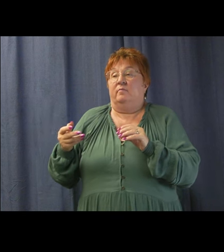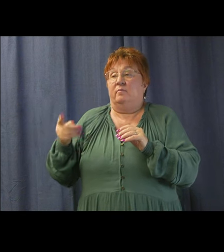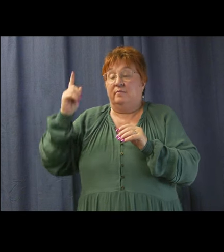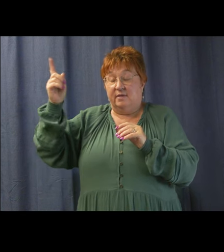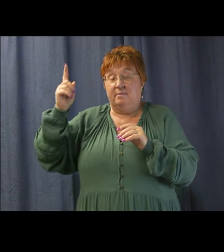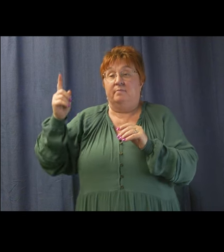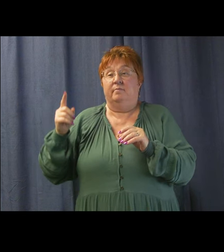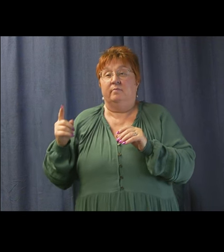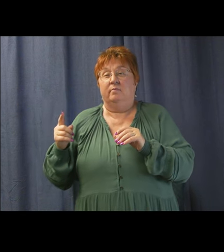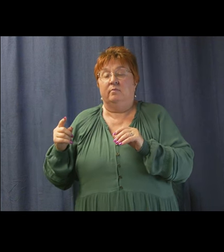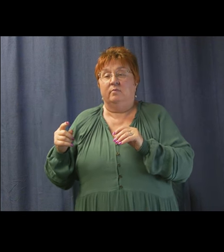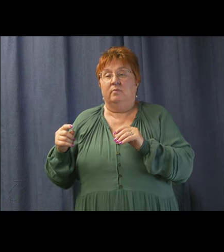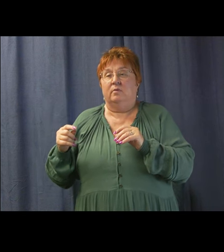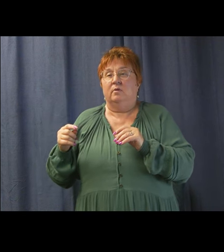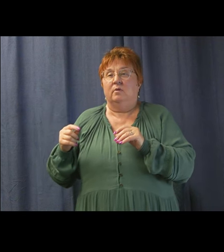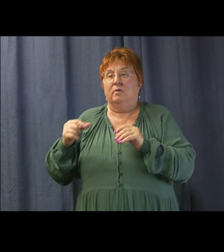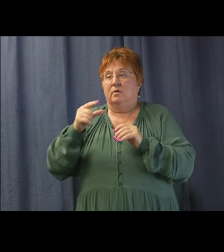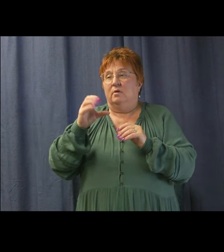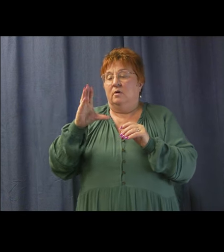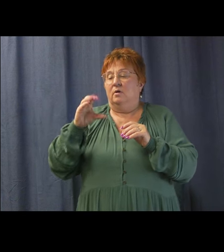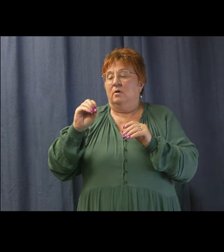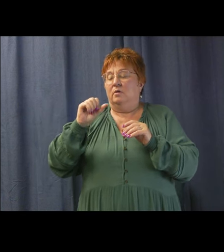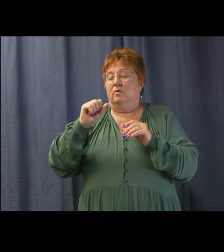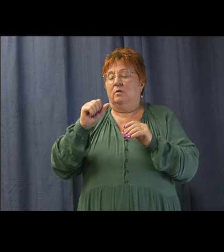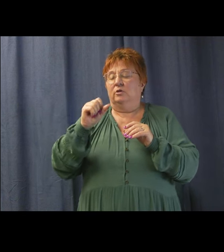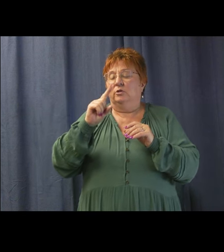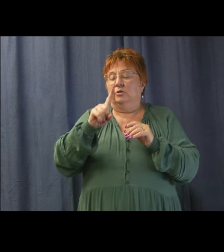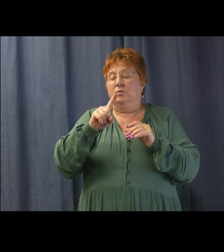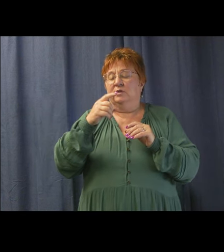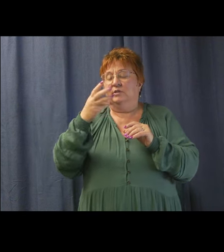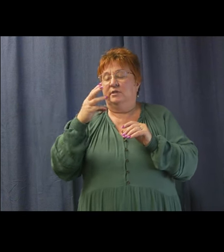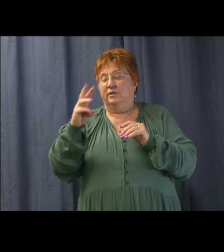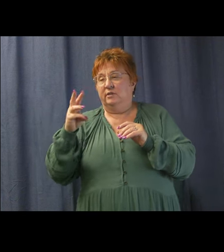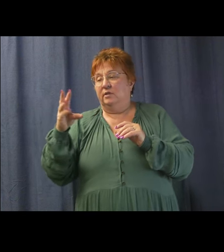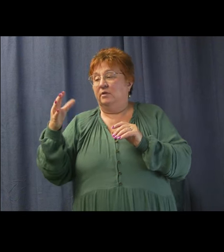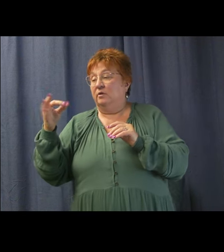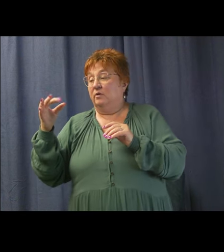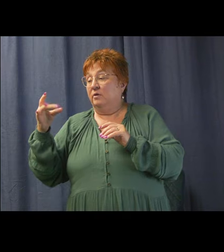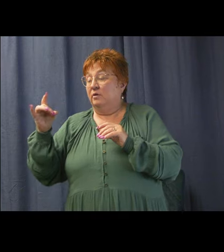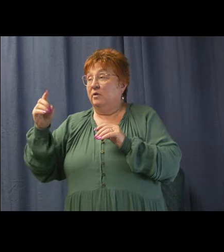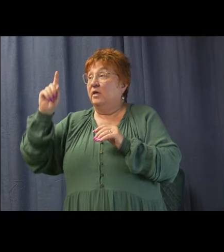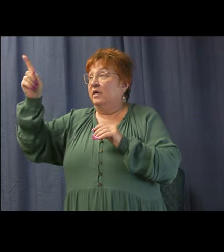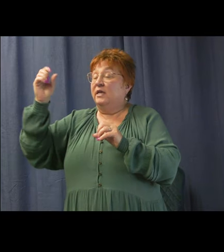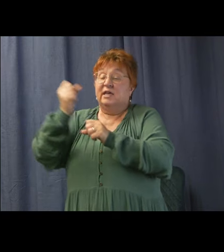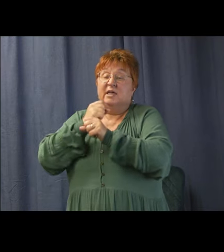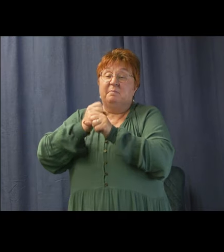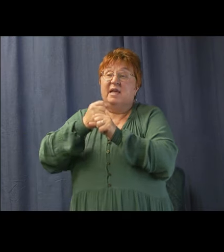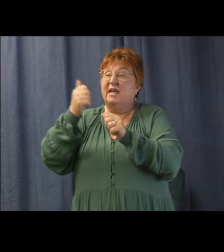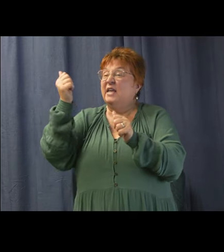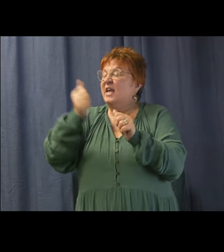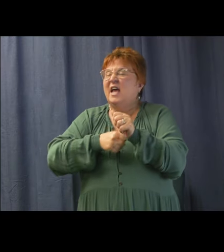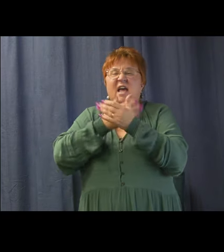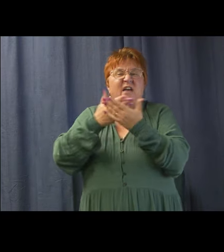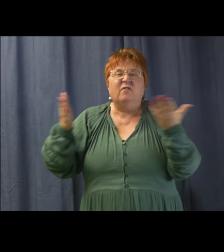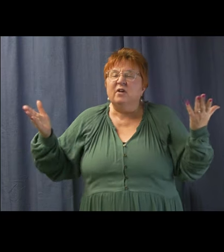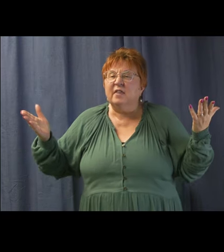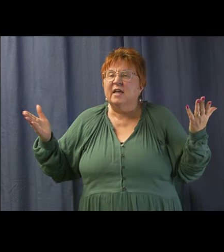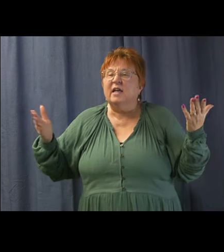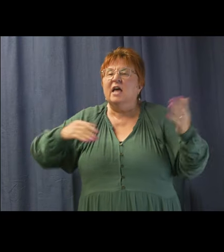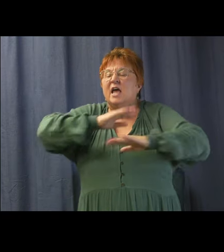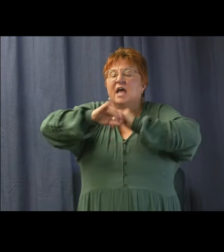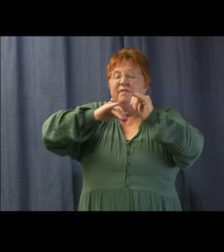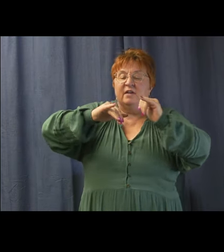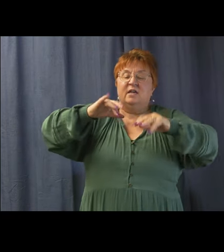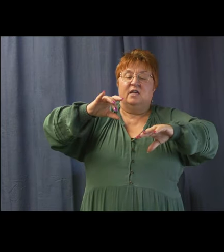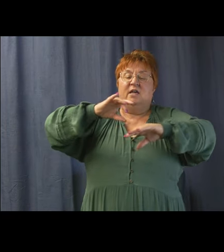quoting. Look at your notes, Colossians 1:16-18. By him was everything created that are in heaven, in earth,